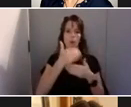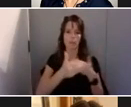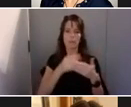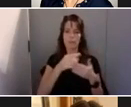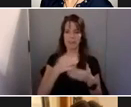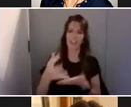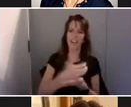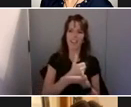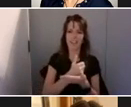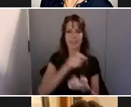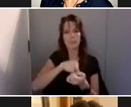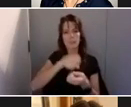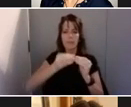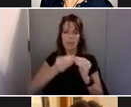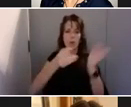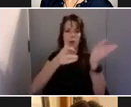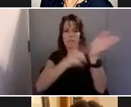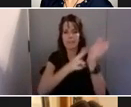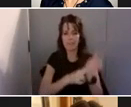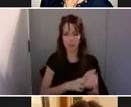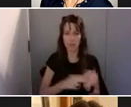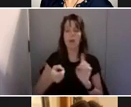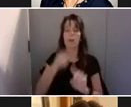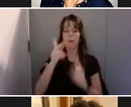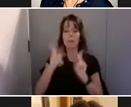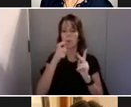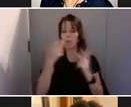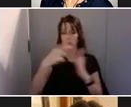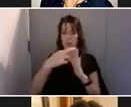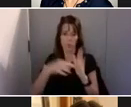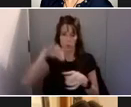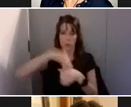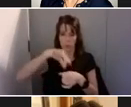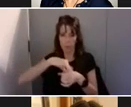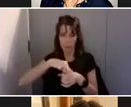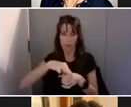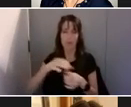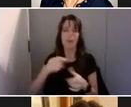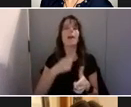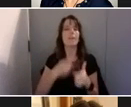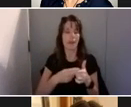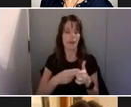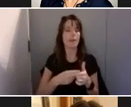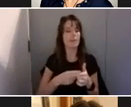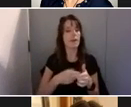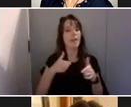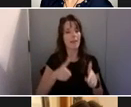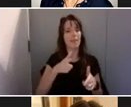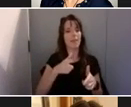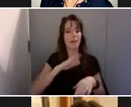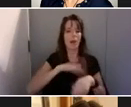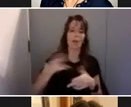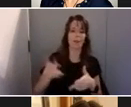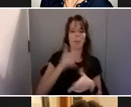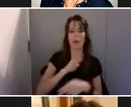a certain number of signatures from registered voters, which allowed them to get on the primary ballot. And then